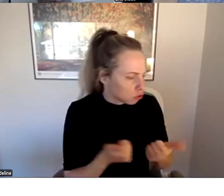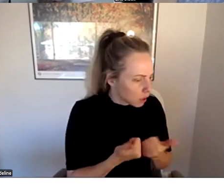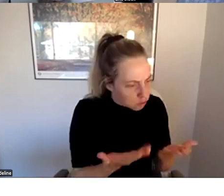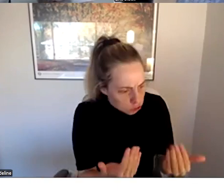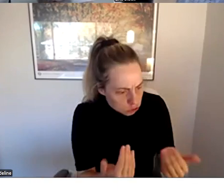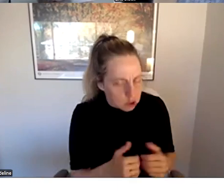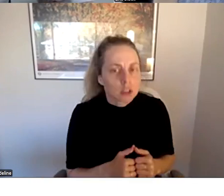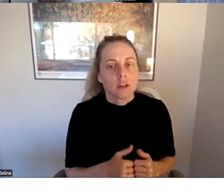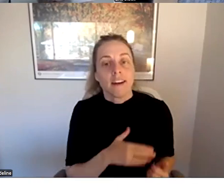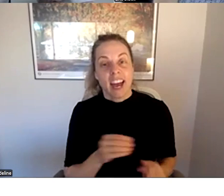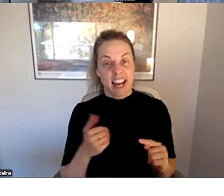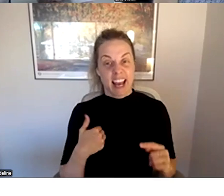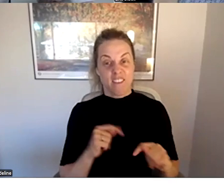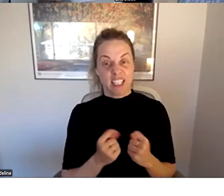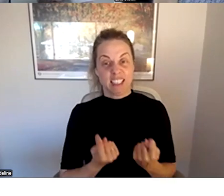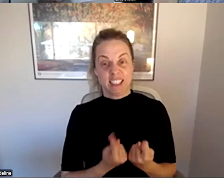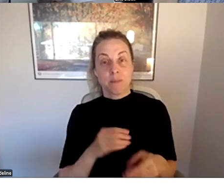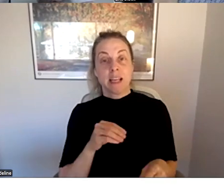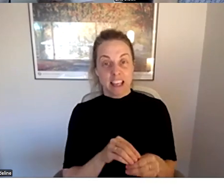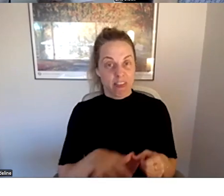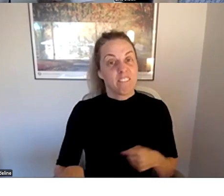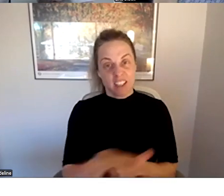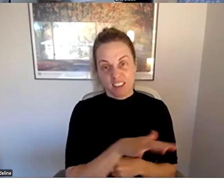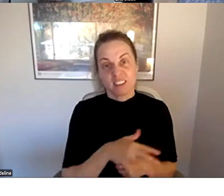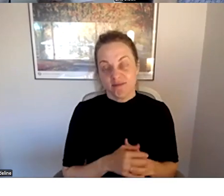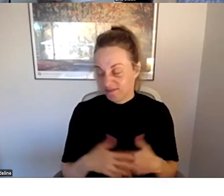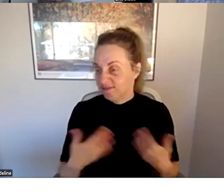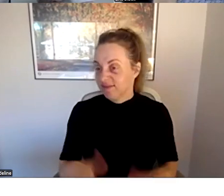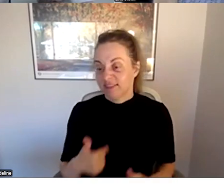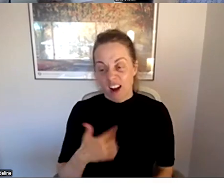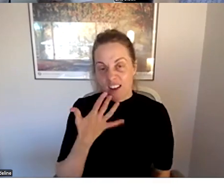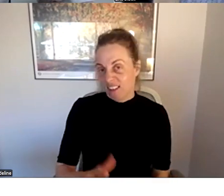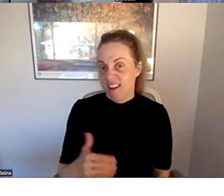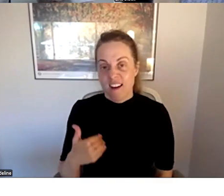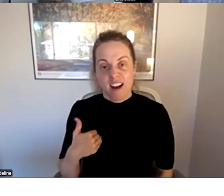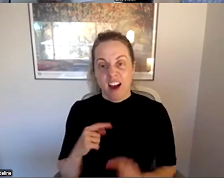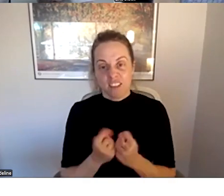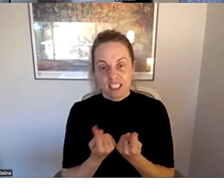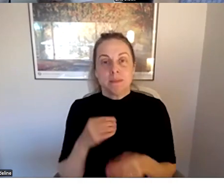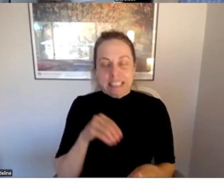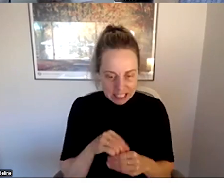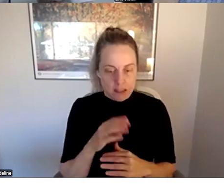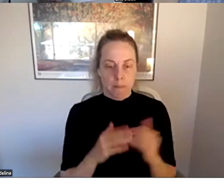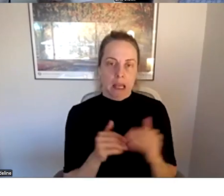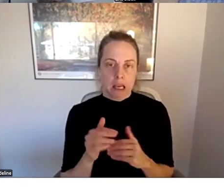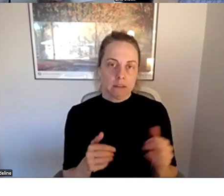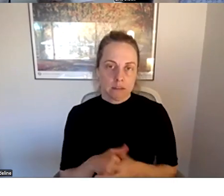team that's in the field. Like, I am very fortunate to have teams that are in our plants that are energized by